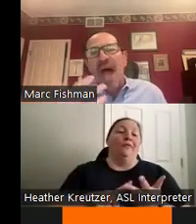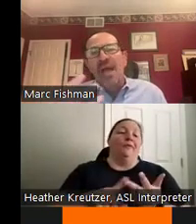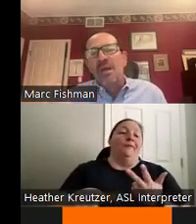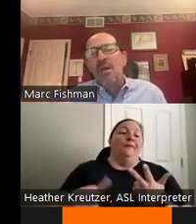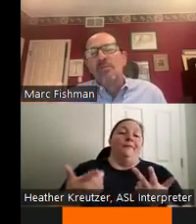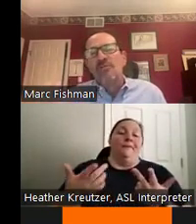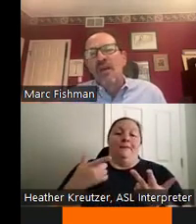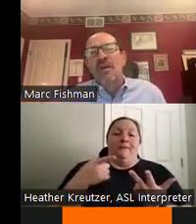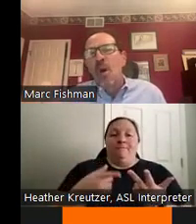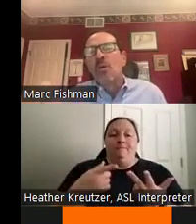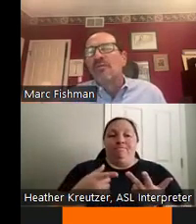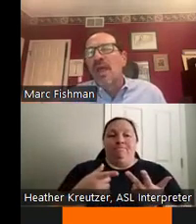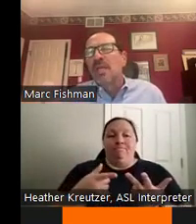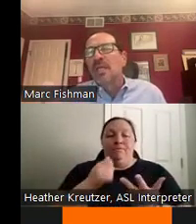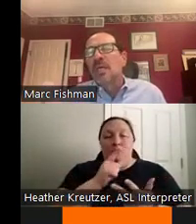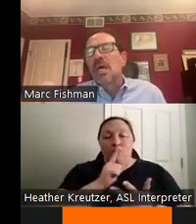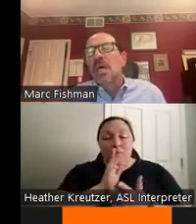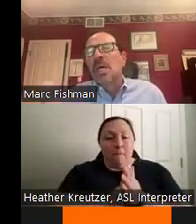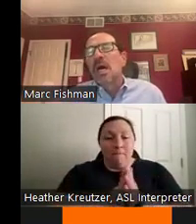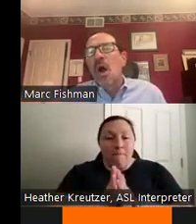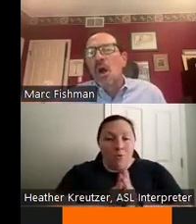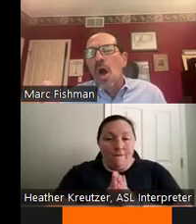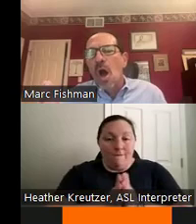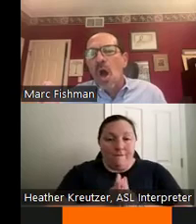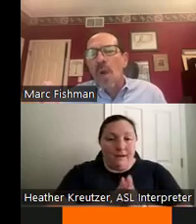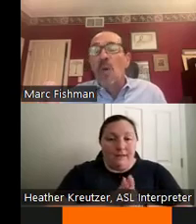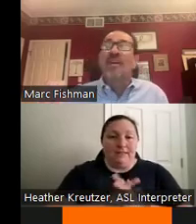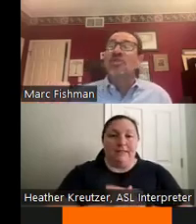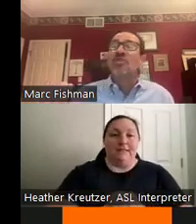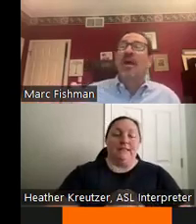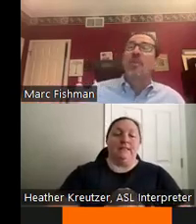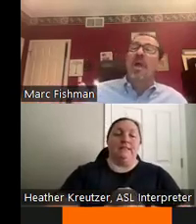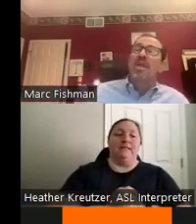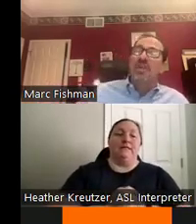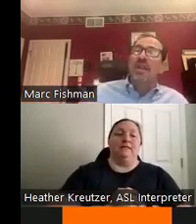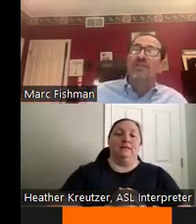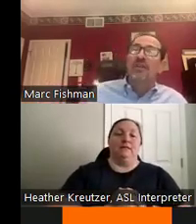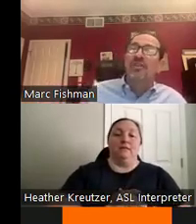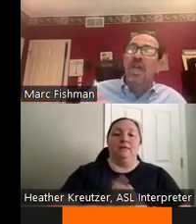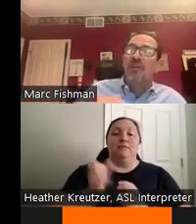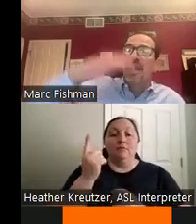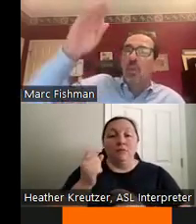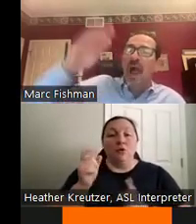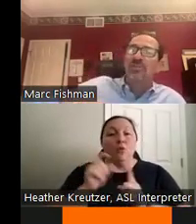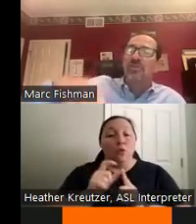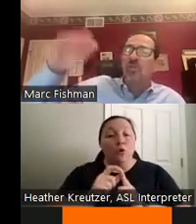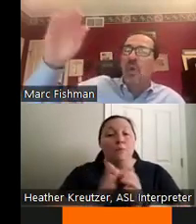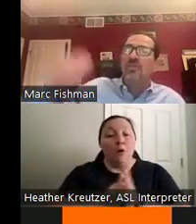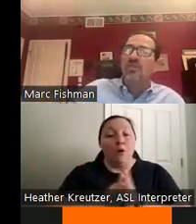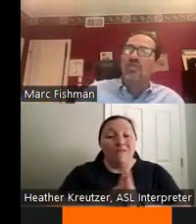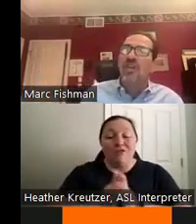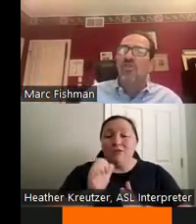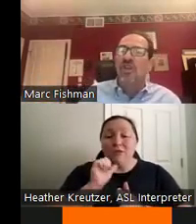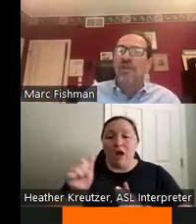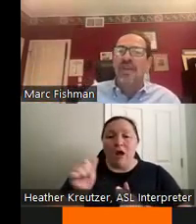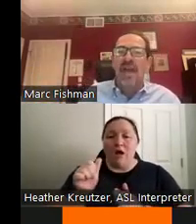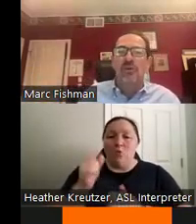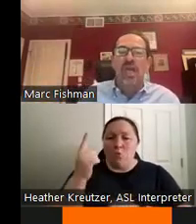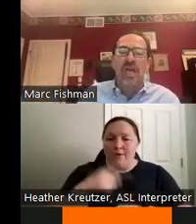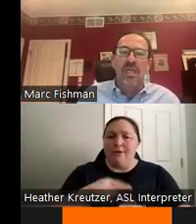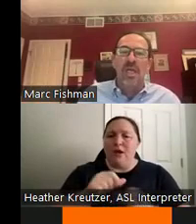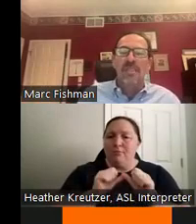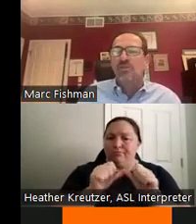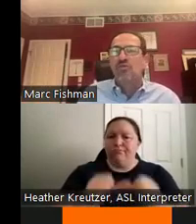they are not very motivated. Motivation, by the way, is not a fixed thing, right? It waxes and wanes and changes